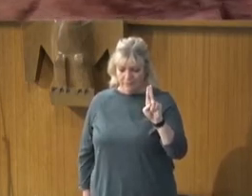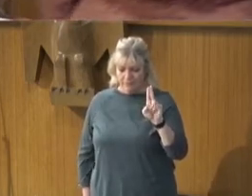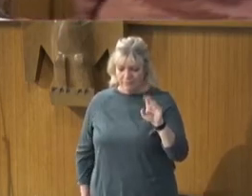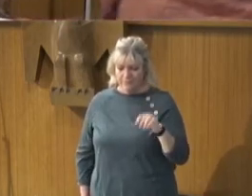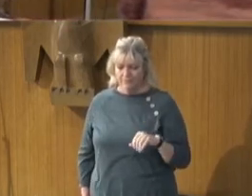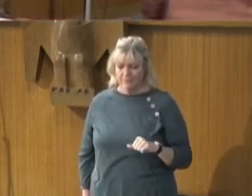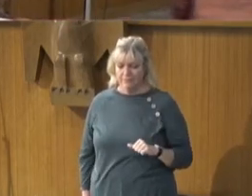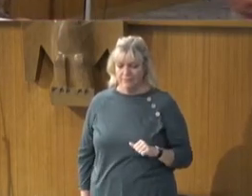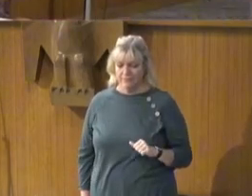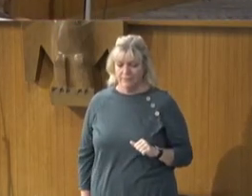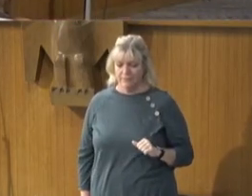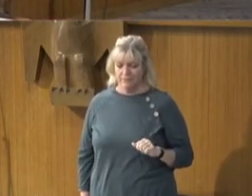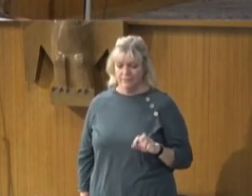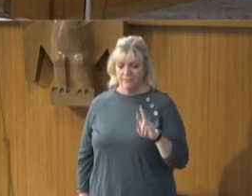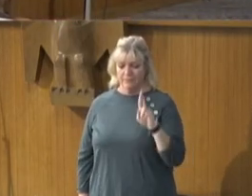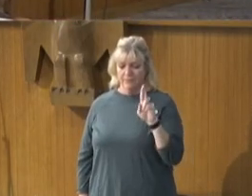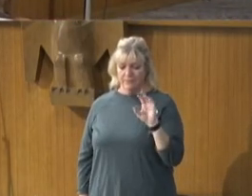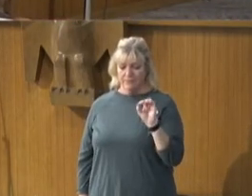Katie Liao.